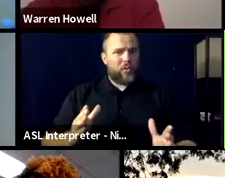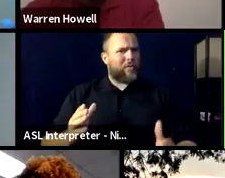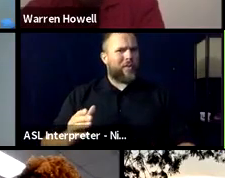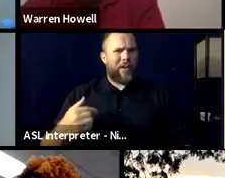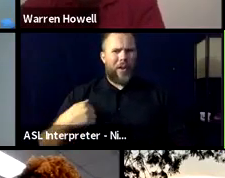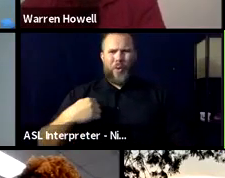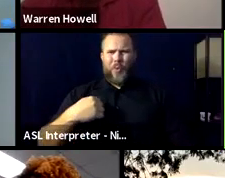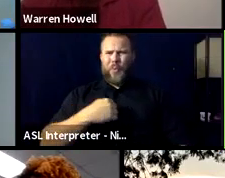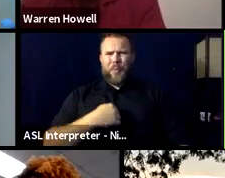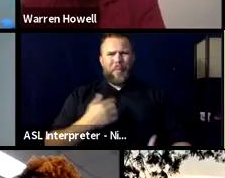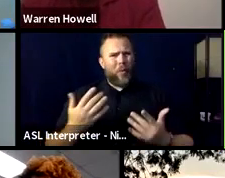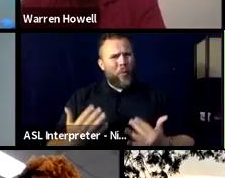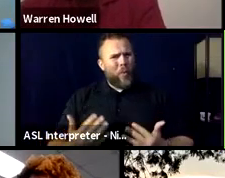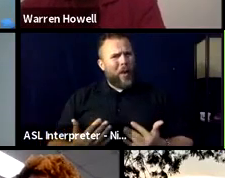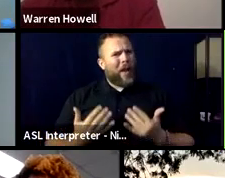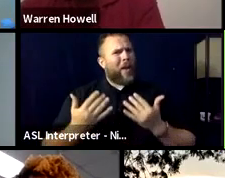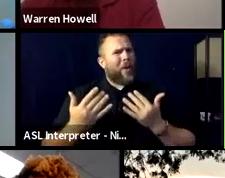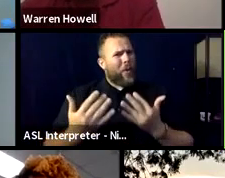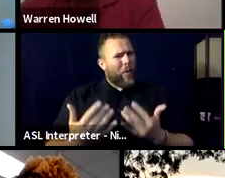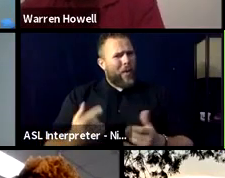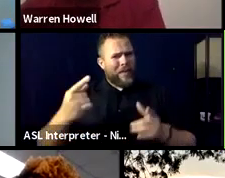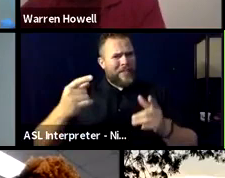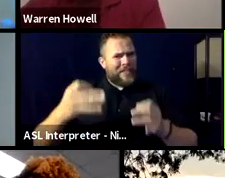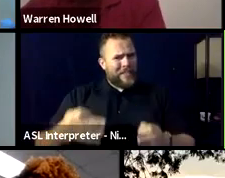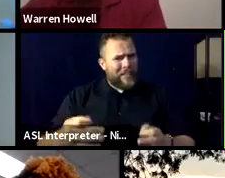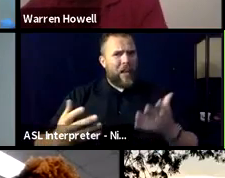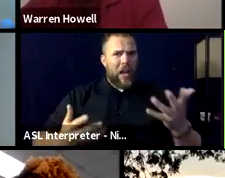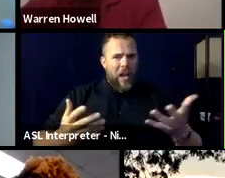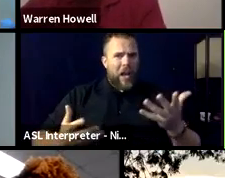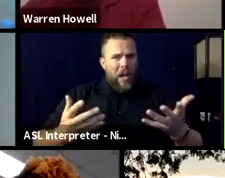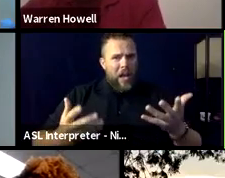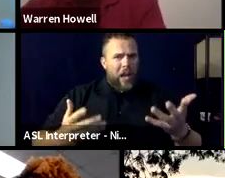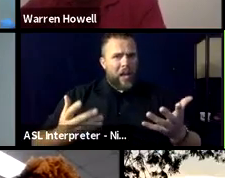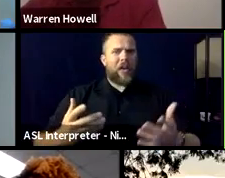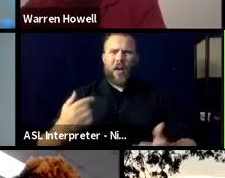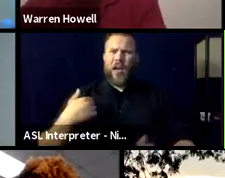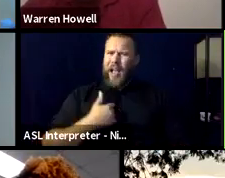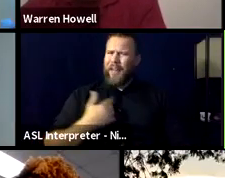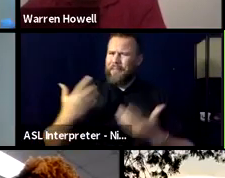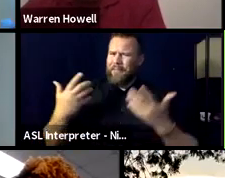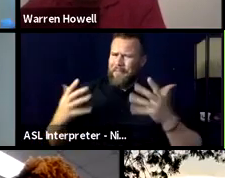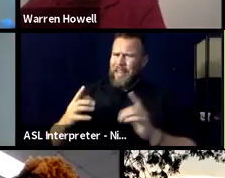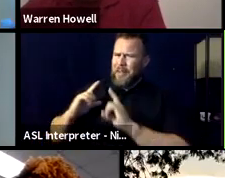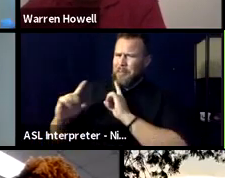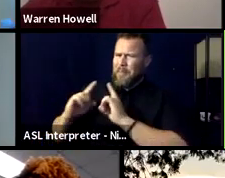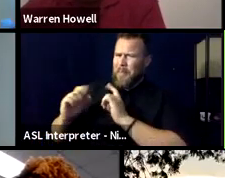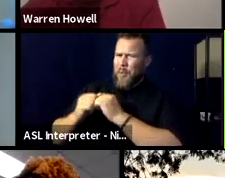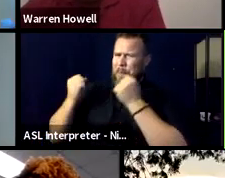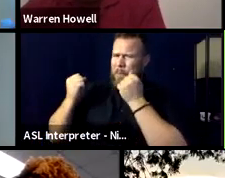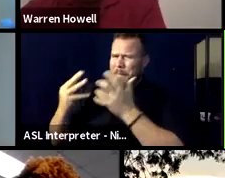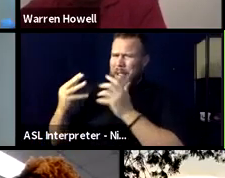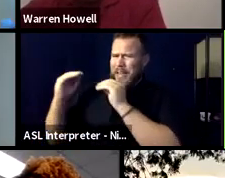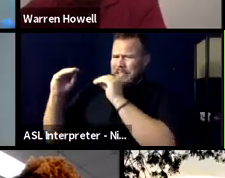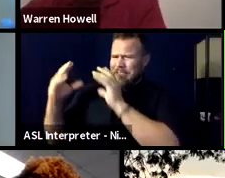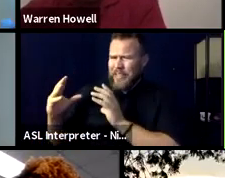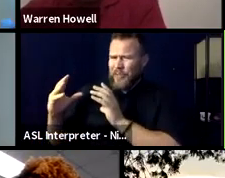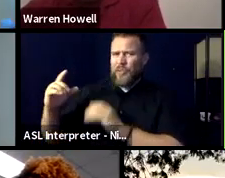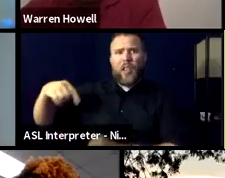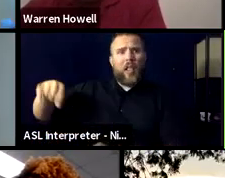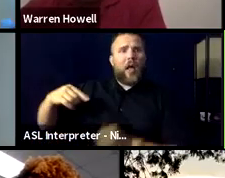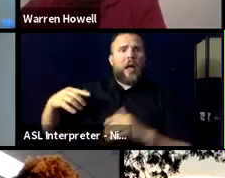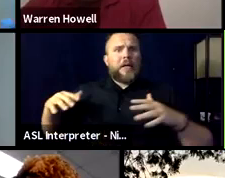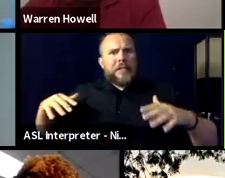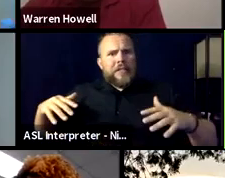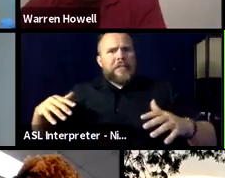of us. I have spoken to dozens of teachers that represent CSD that are anxiety-ridden, myself included.